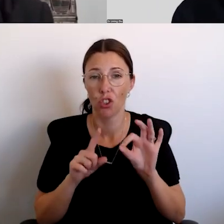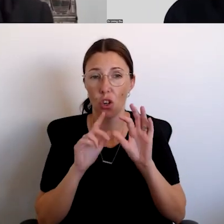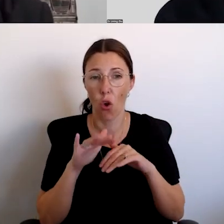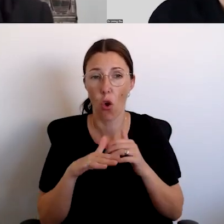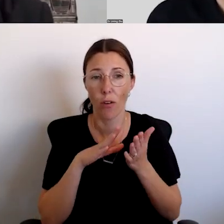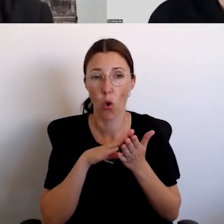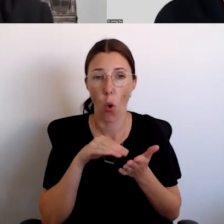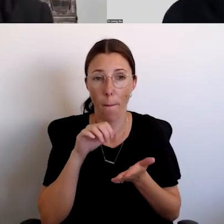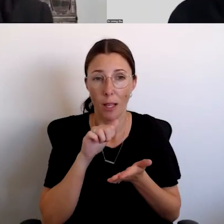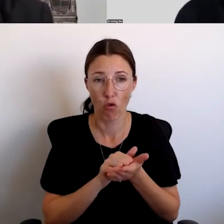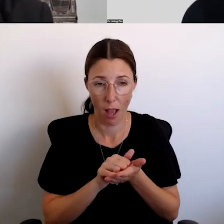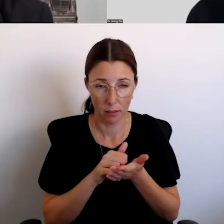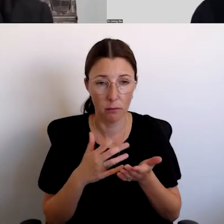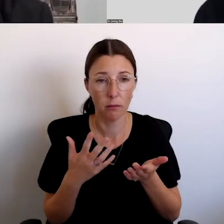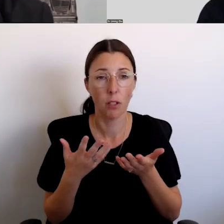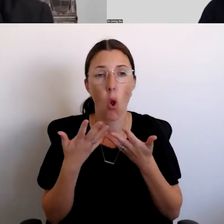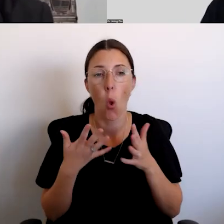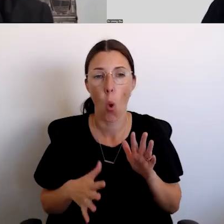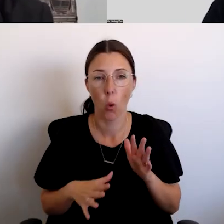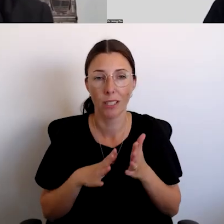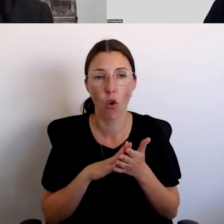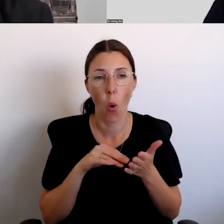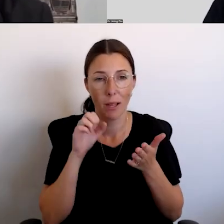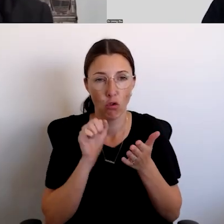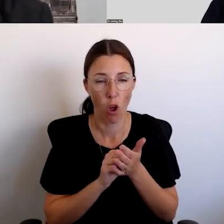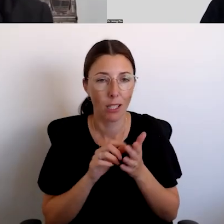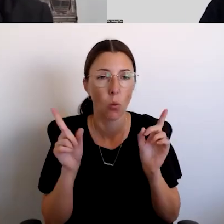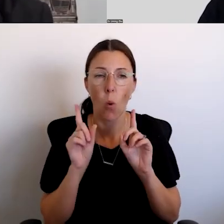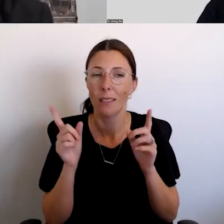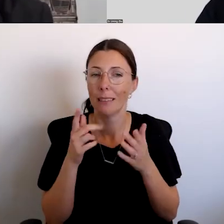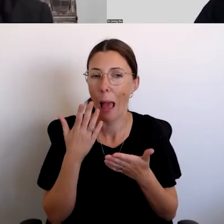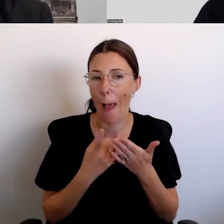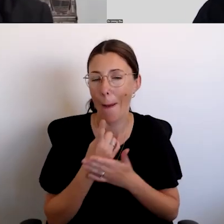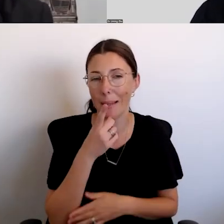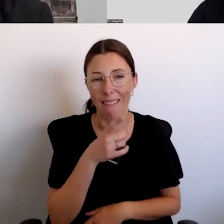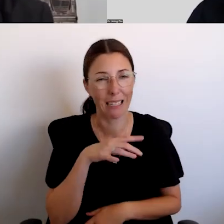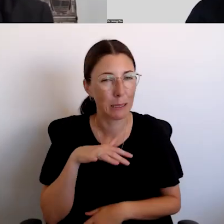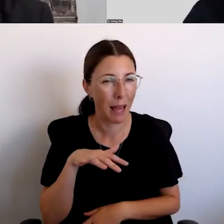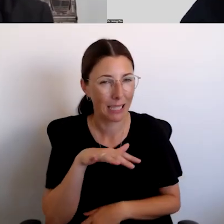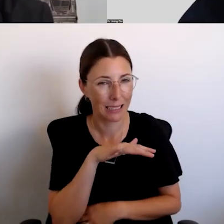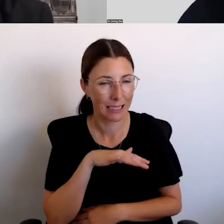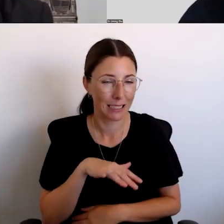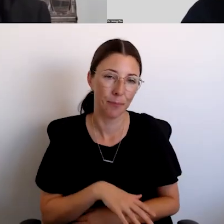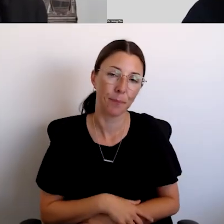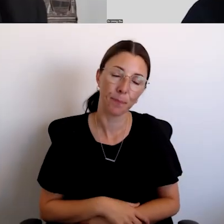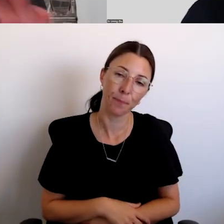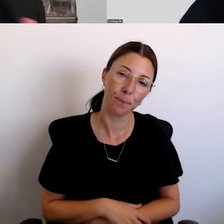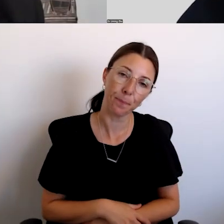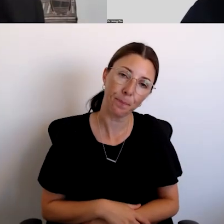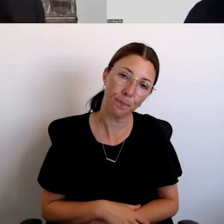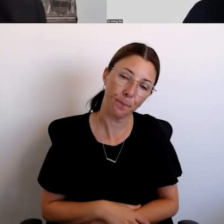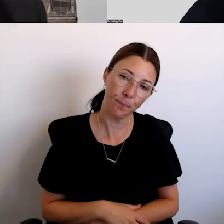copyright, of course, loss of copyright, and what is happening in that regulatory space. And that's not